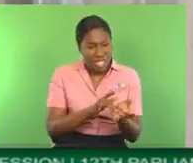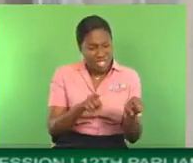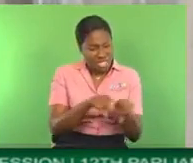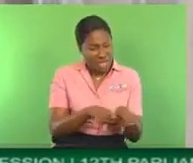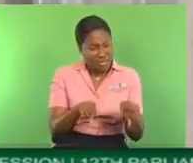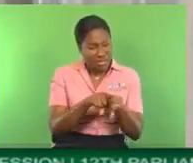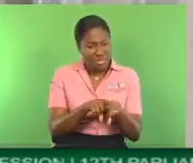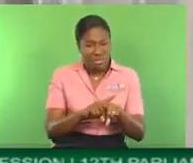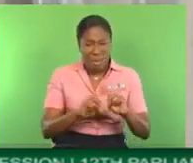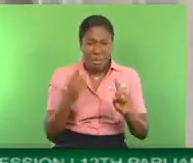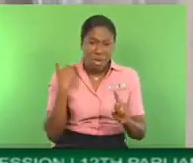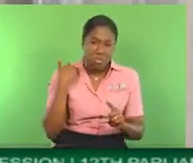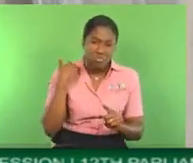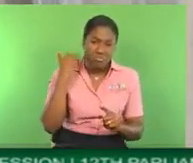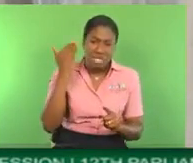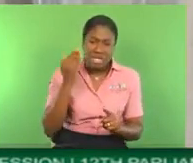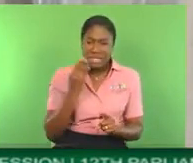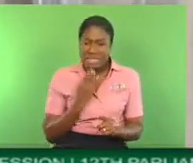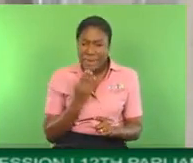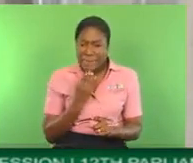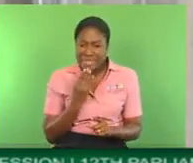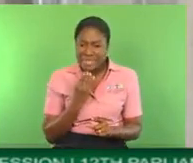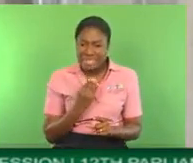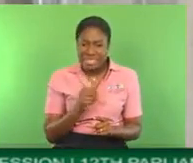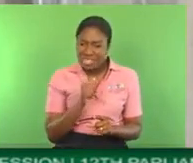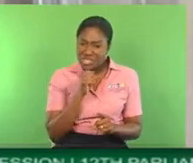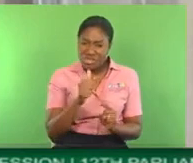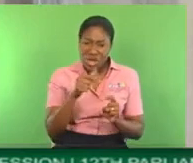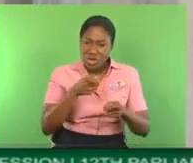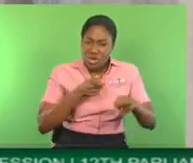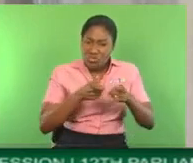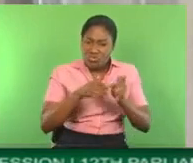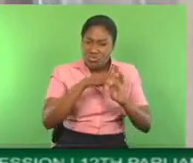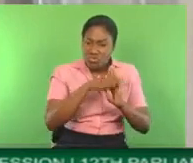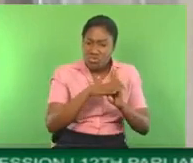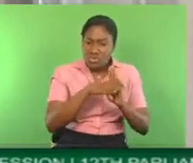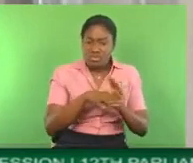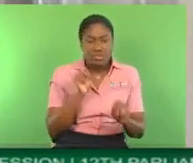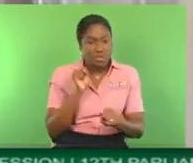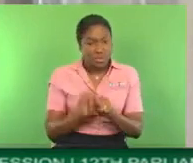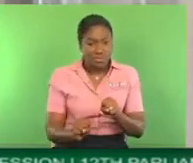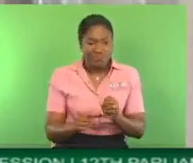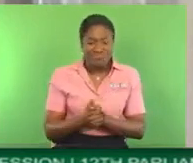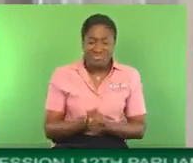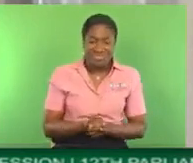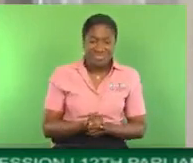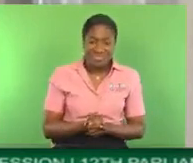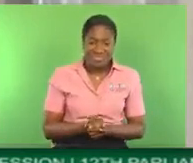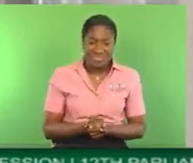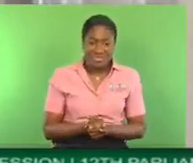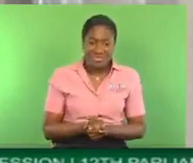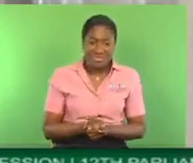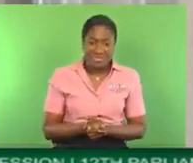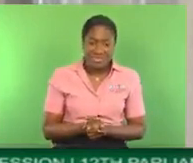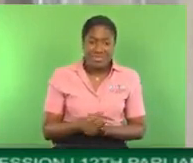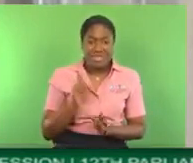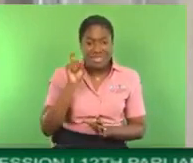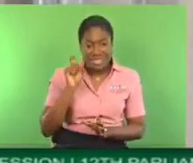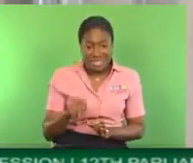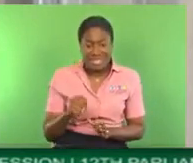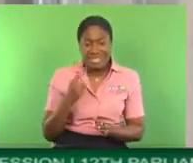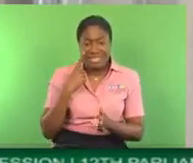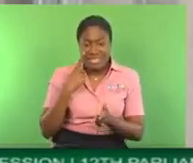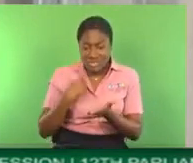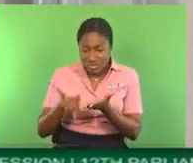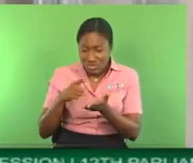the hypertension and diabetes is not being controlled. So the afforded testing needs to be